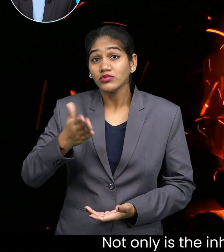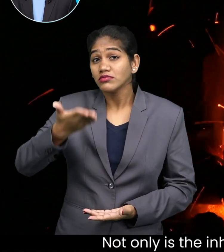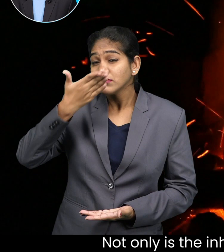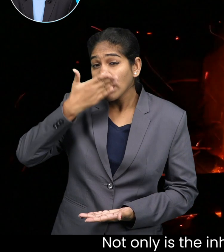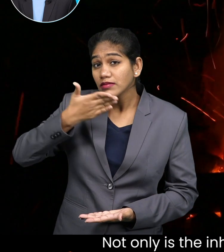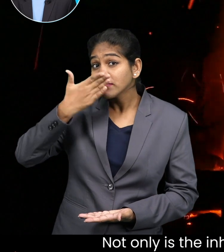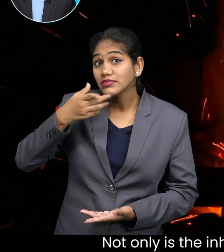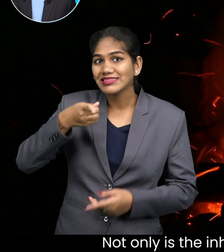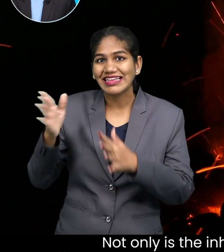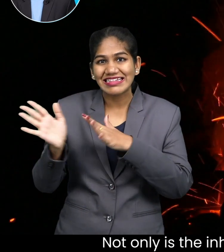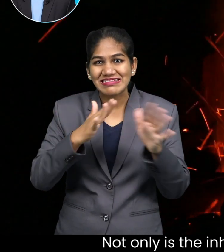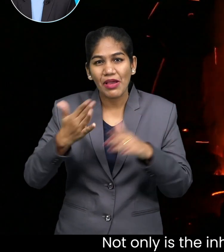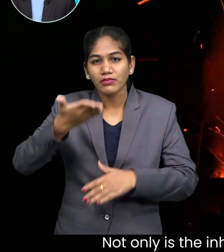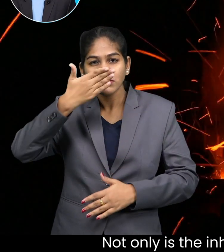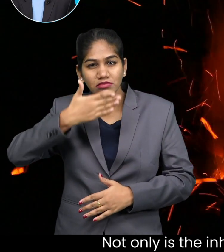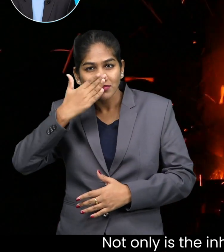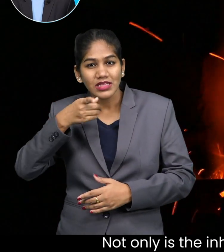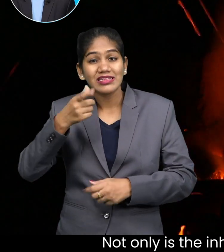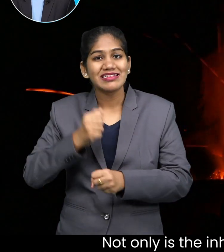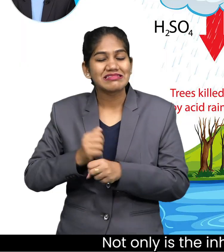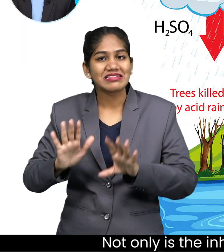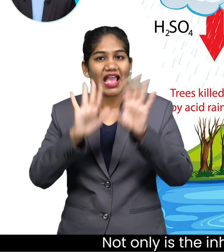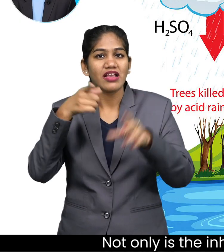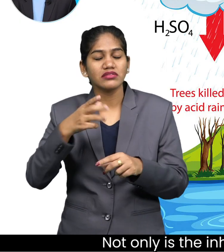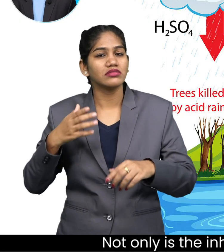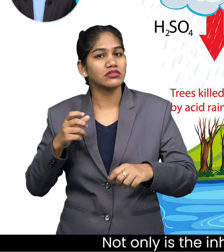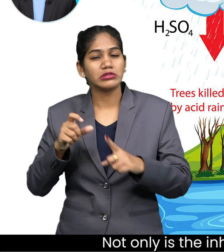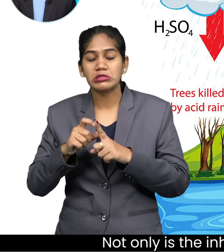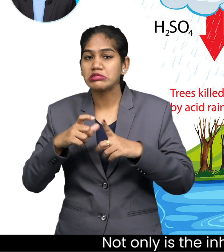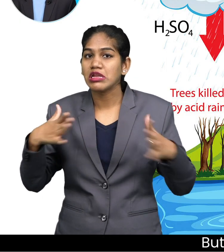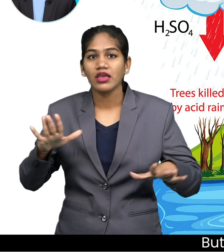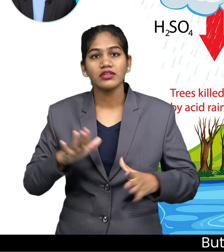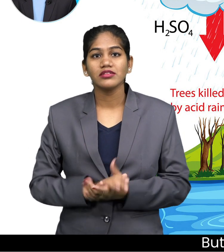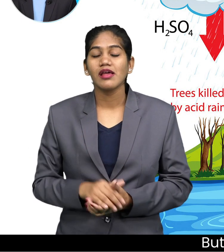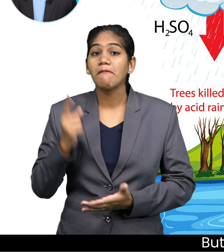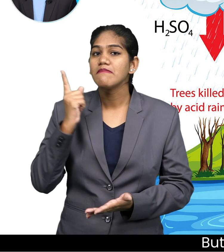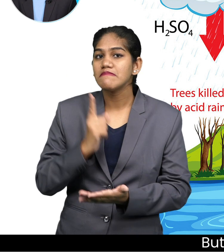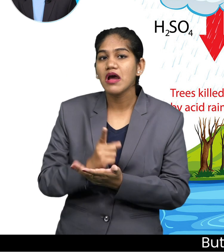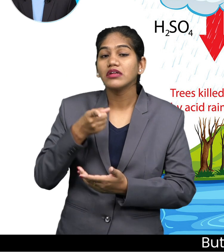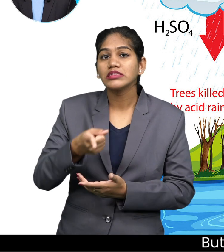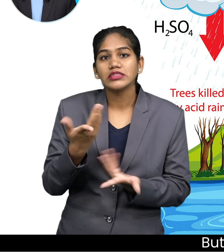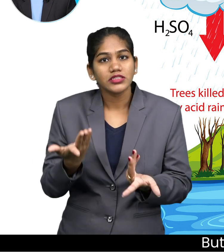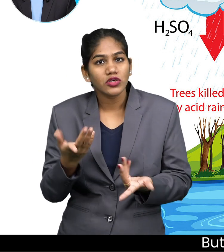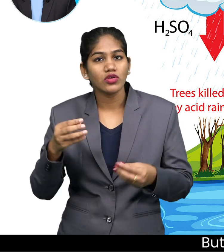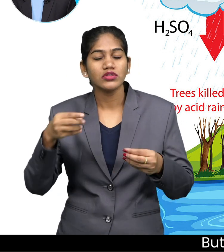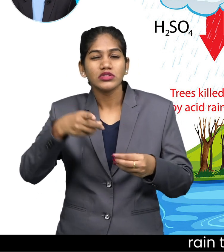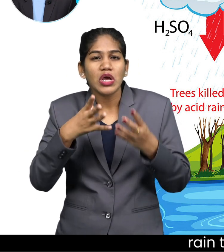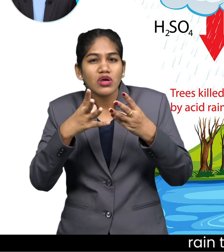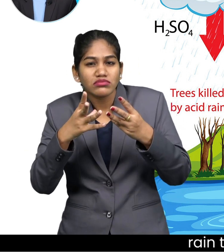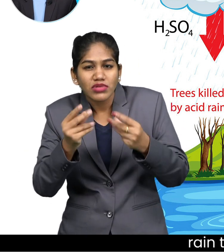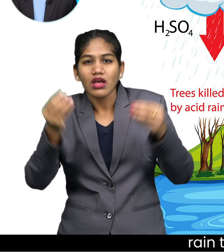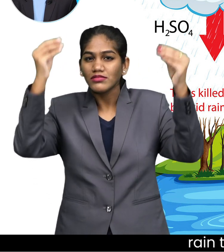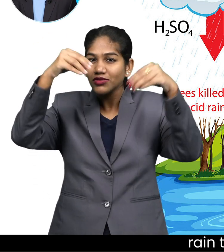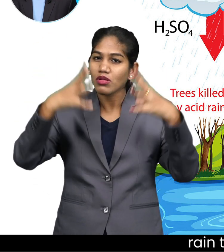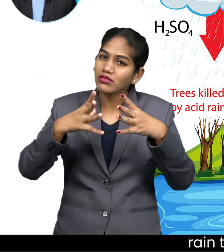Not only is the inhalation of these gases dangerous, but they also dissolve in